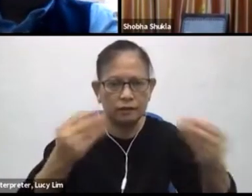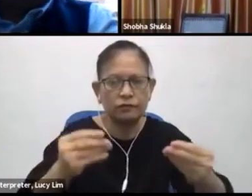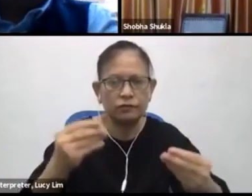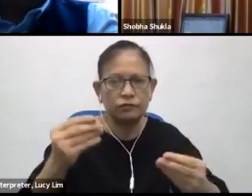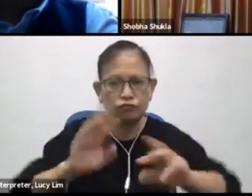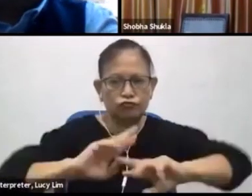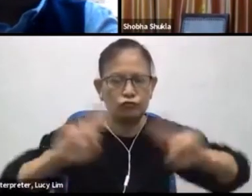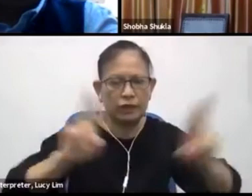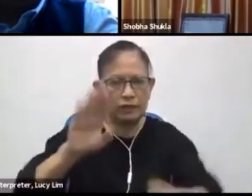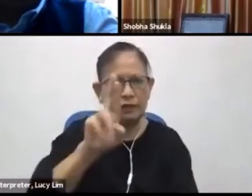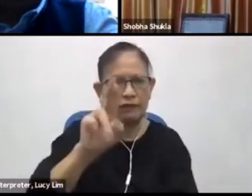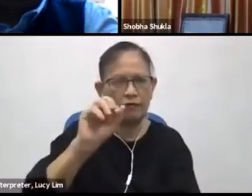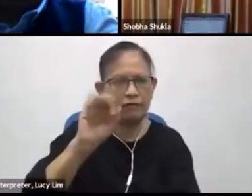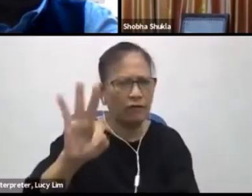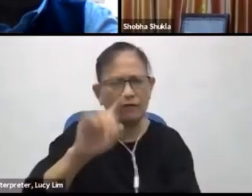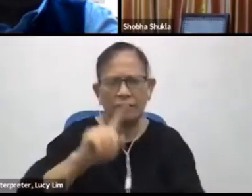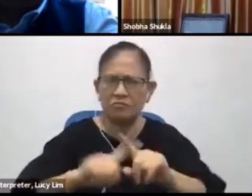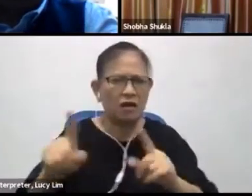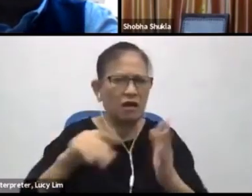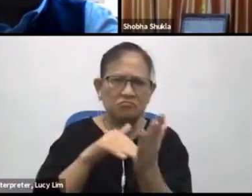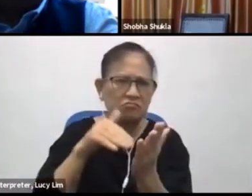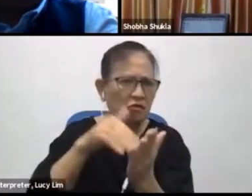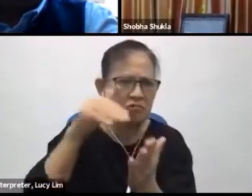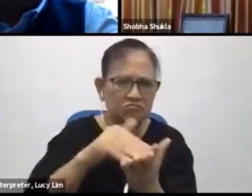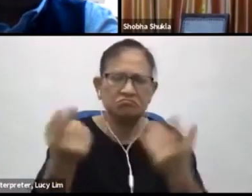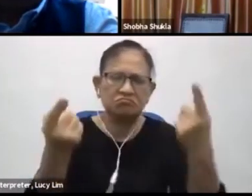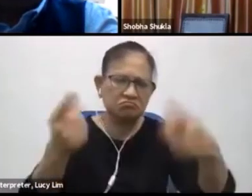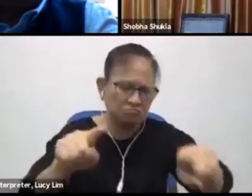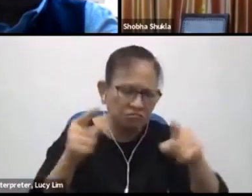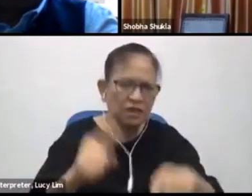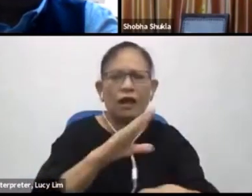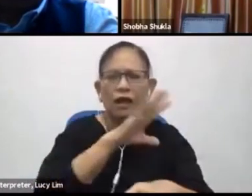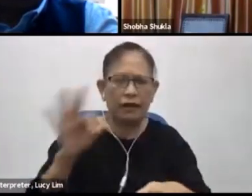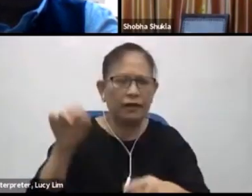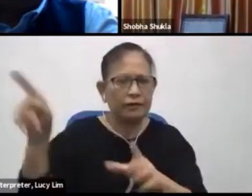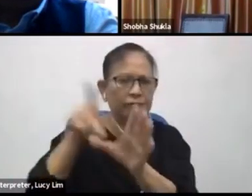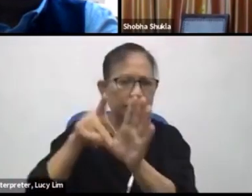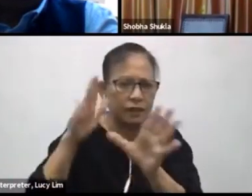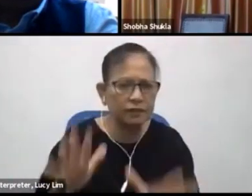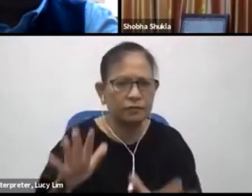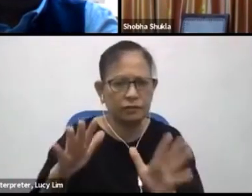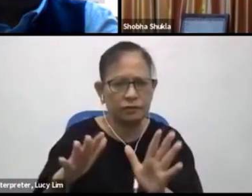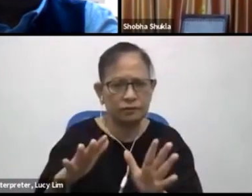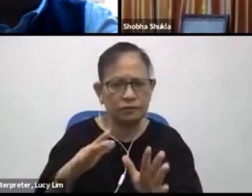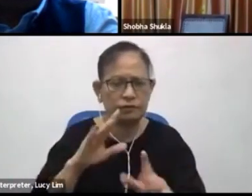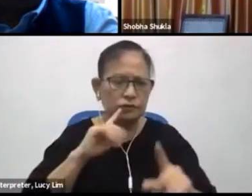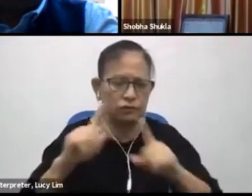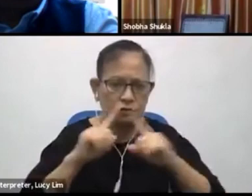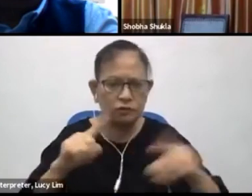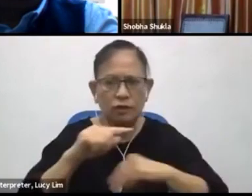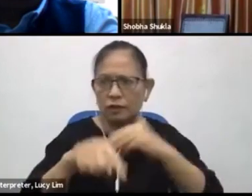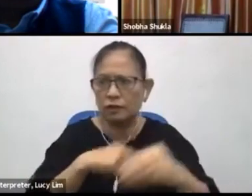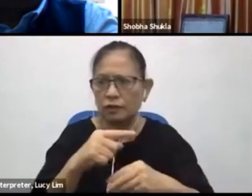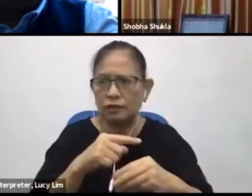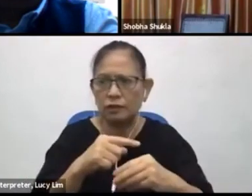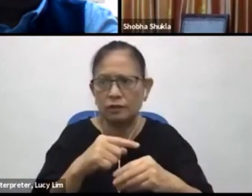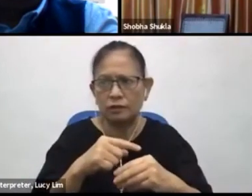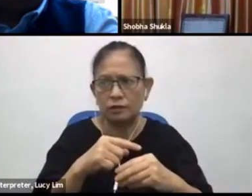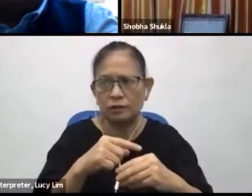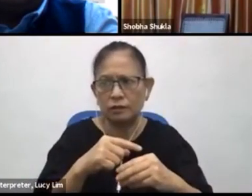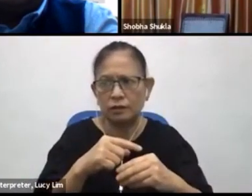very, very common. There are reasons which one of the participants spoke of. There are reasons also why women face a lot of